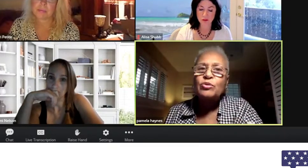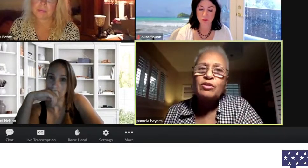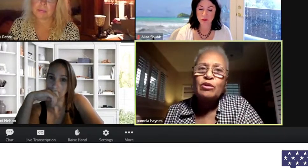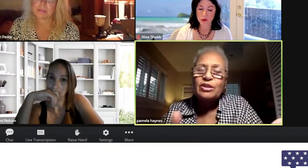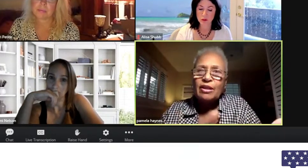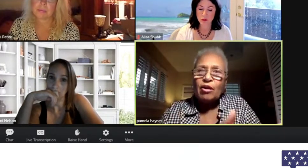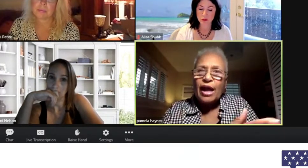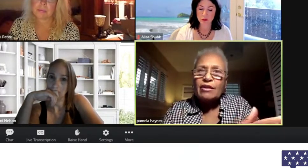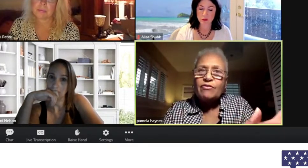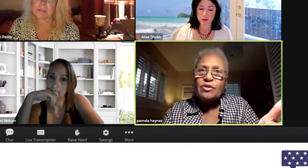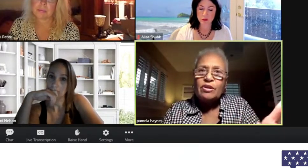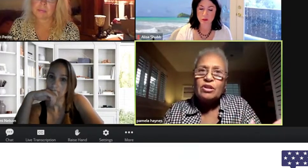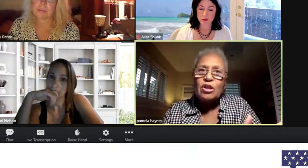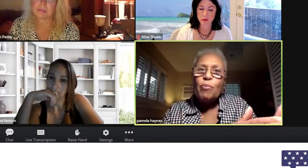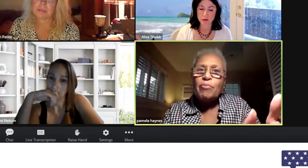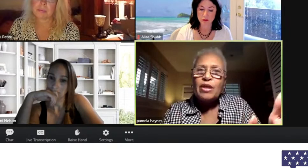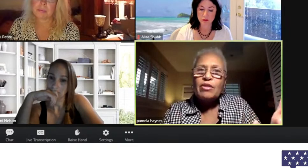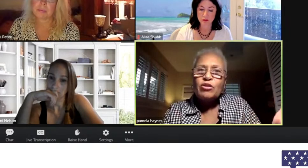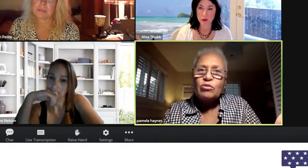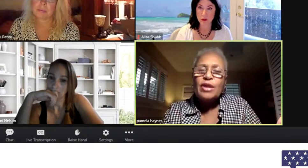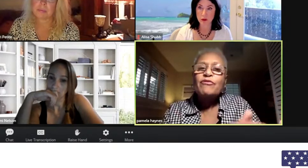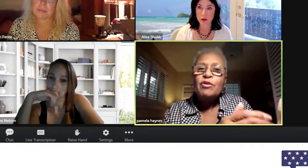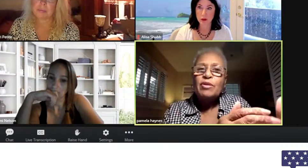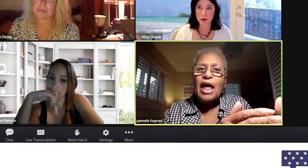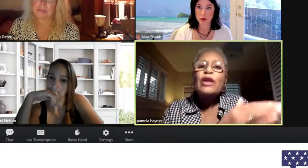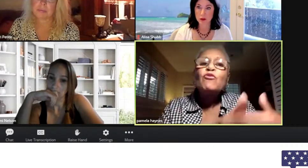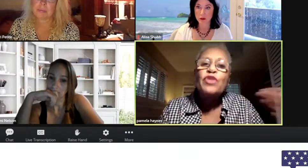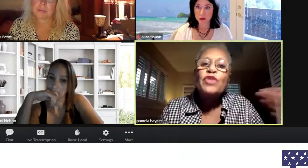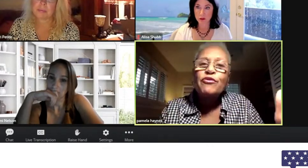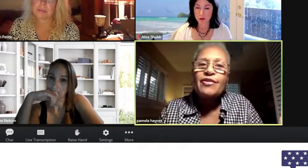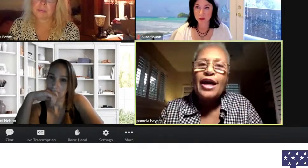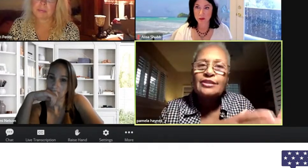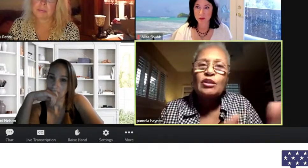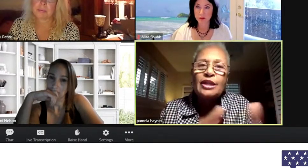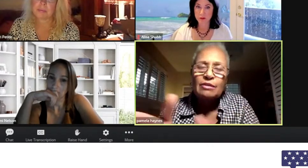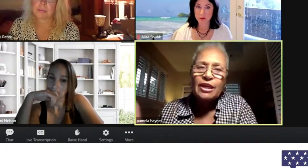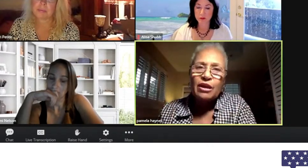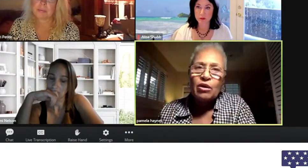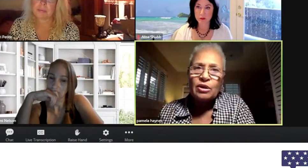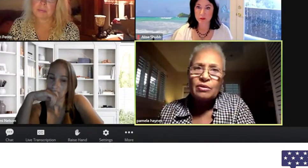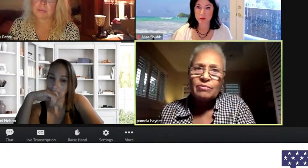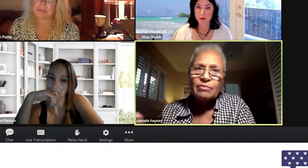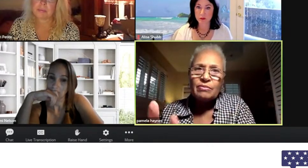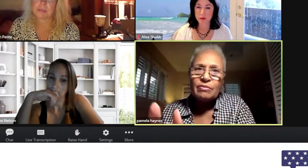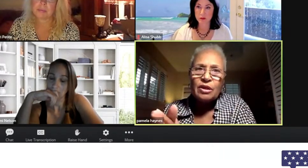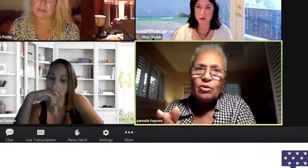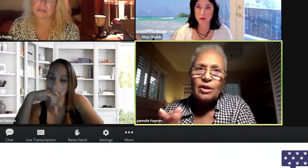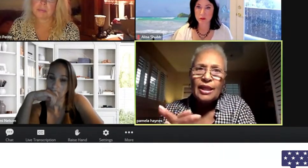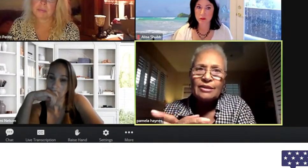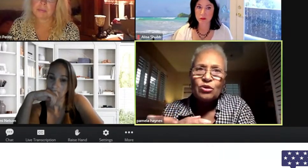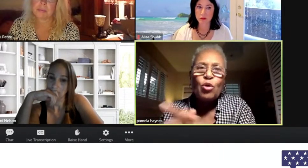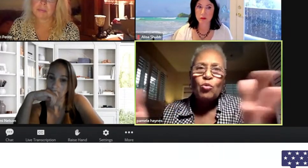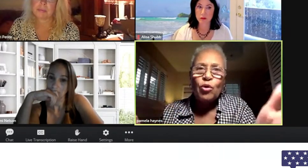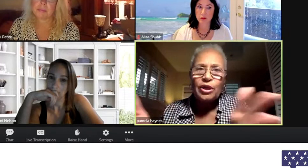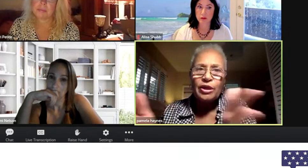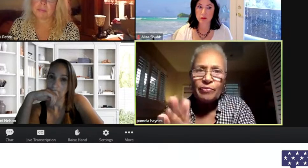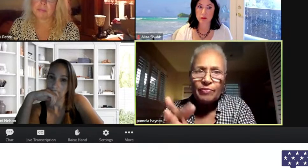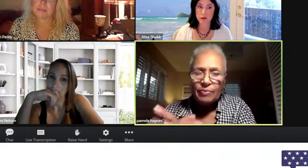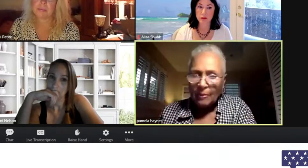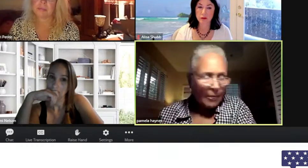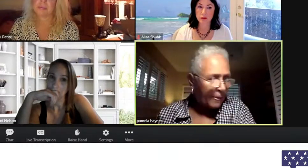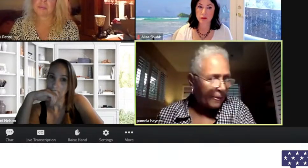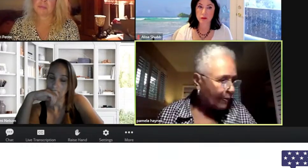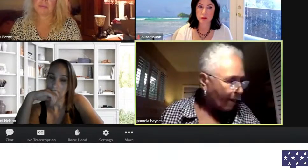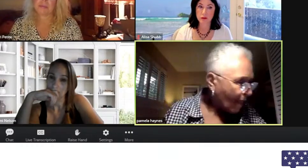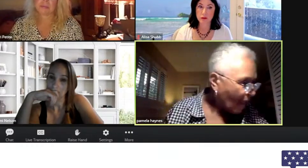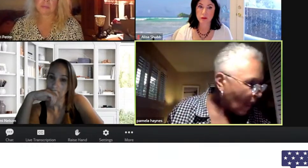this date, but there's kind of no, you'd have to, how do you verify that and still let somebody go to class? I think that